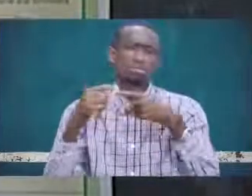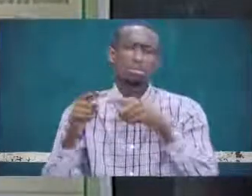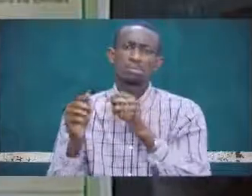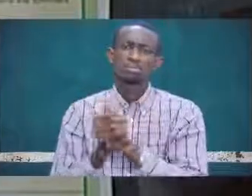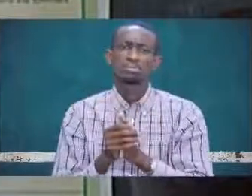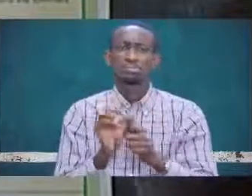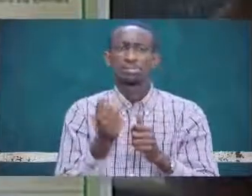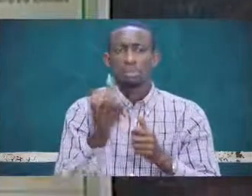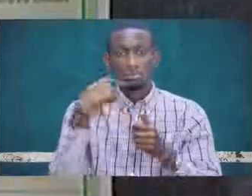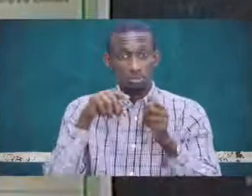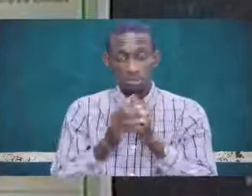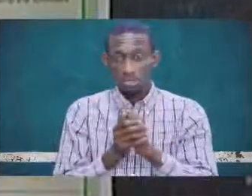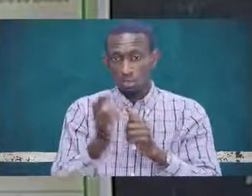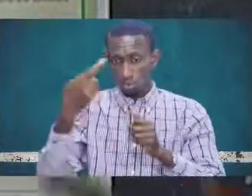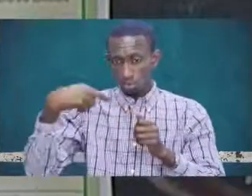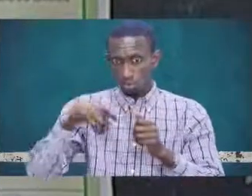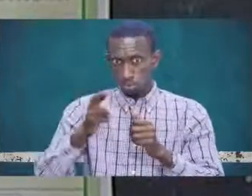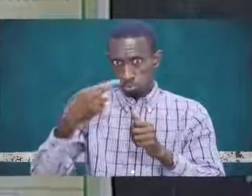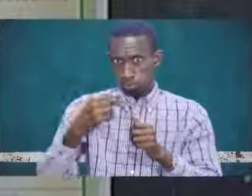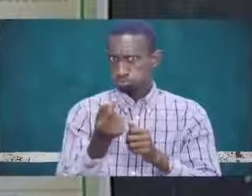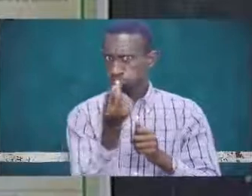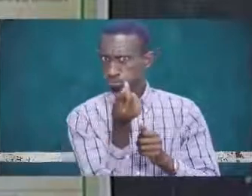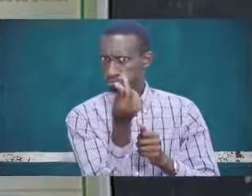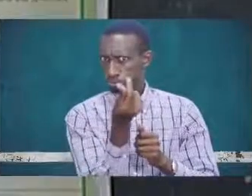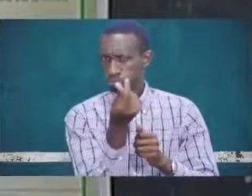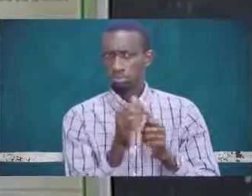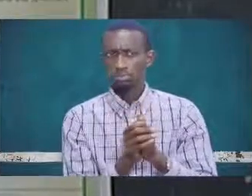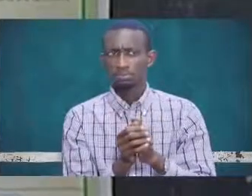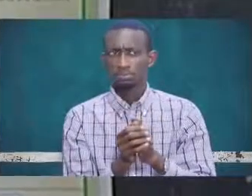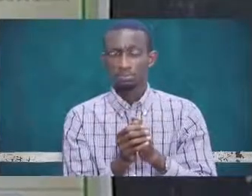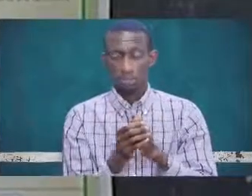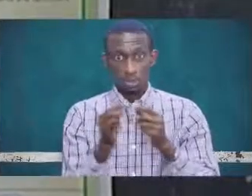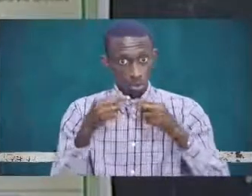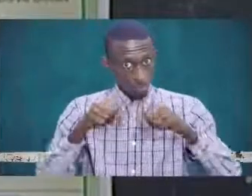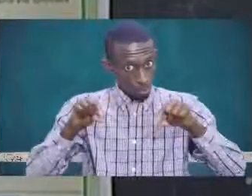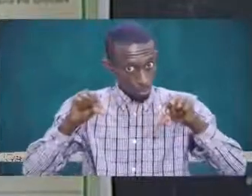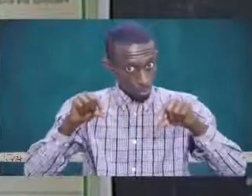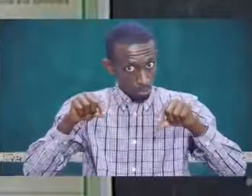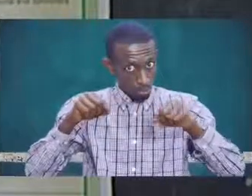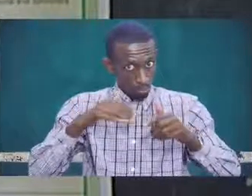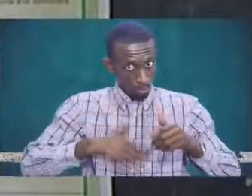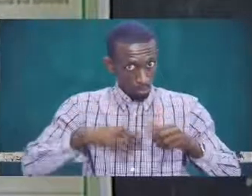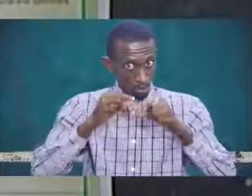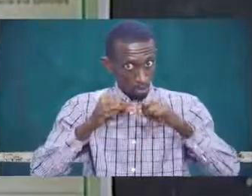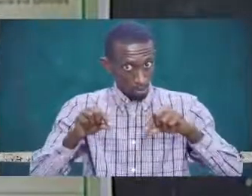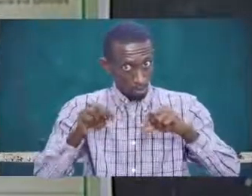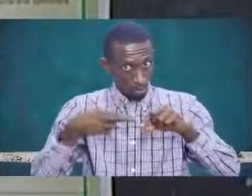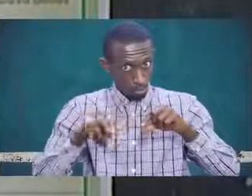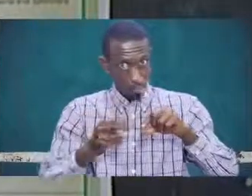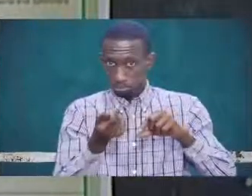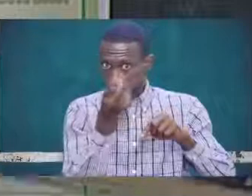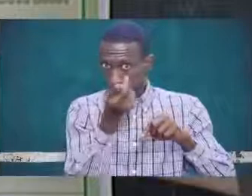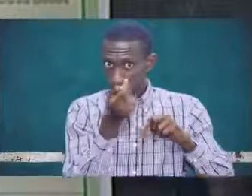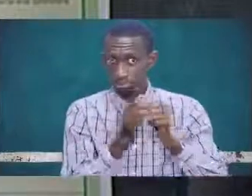So we also talk about the small intestines. Small intestine sometimes is called ileum. The ileum is where the absorption takes place. All